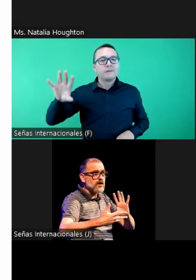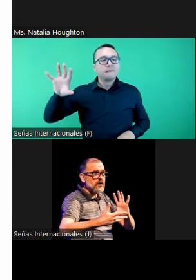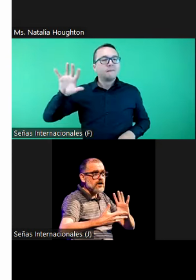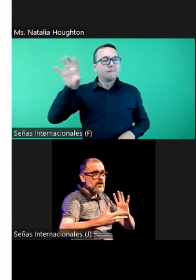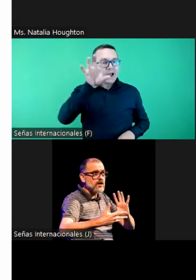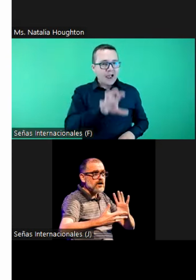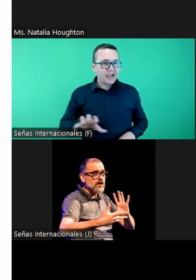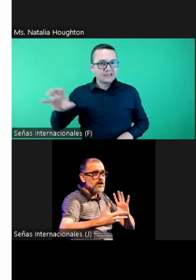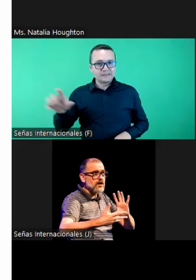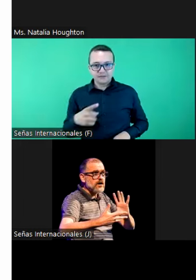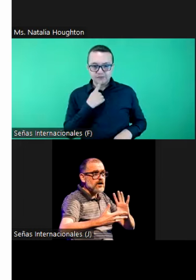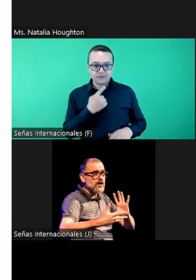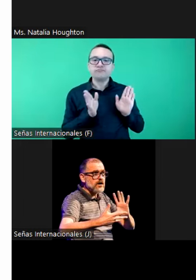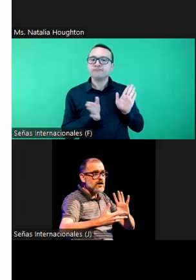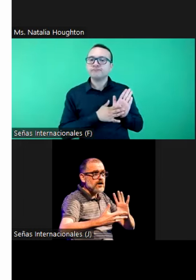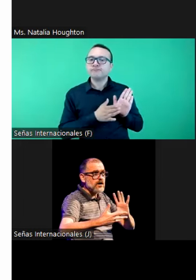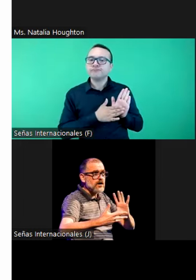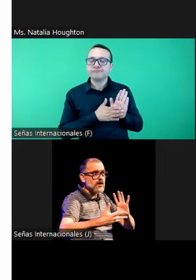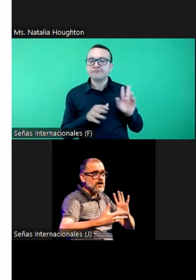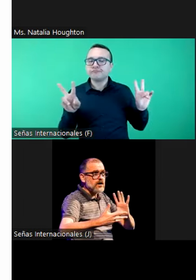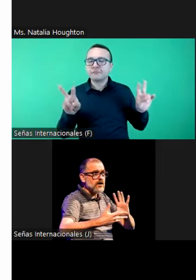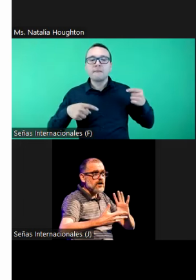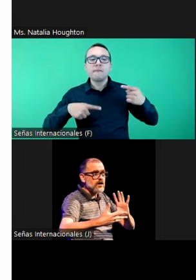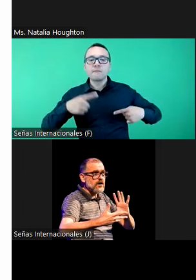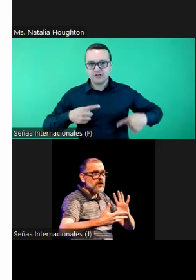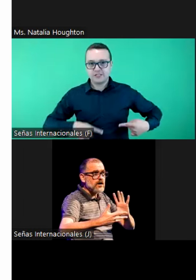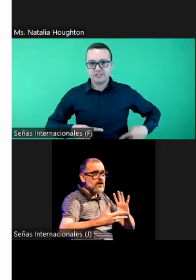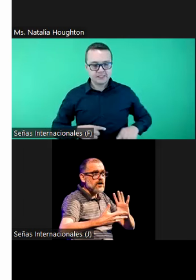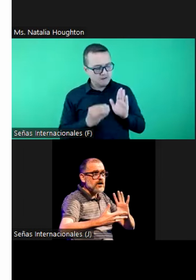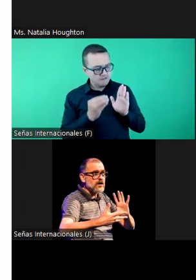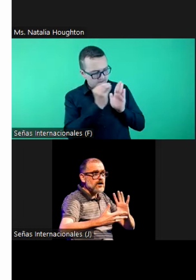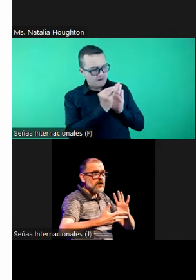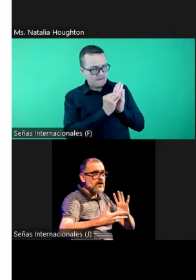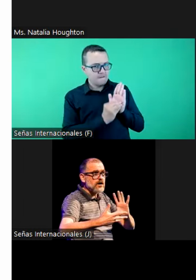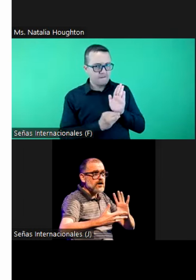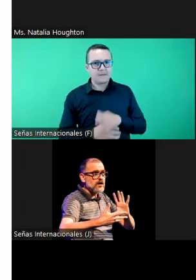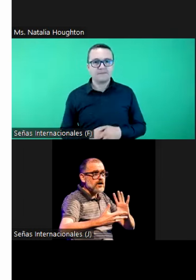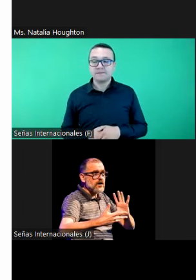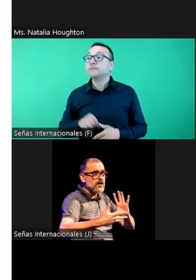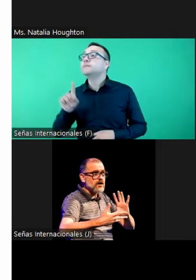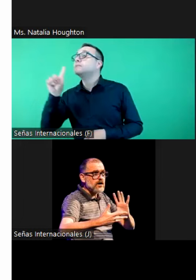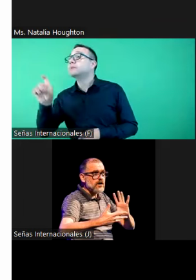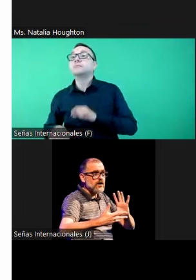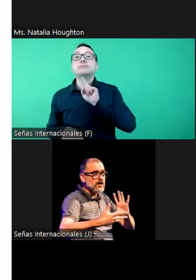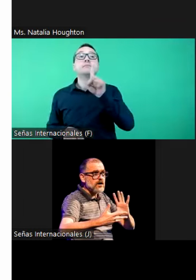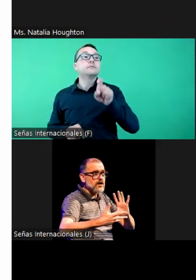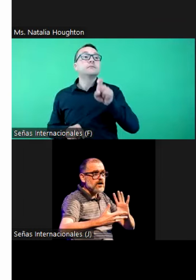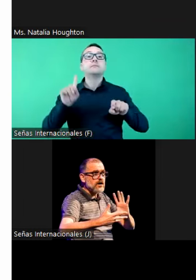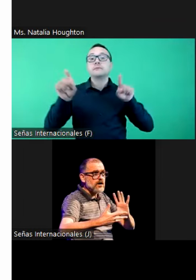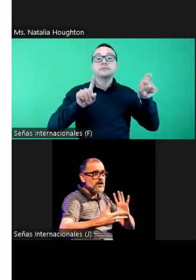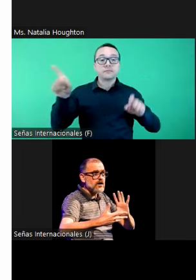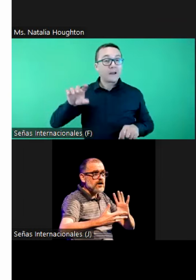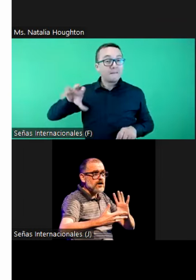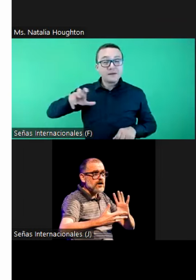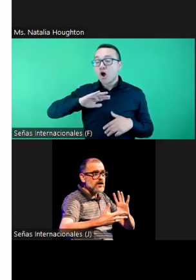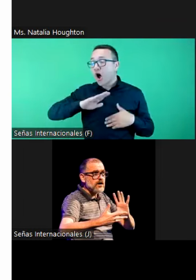have recognized as policy response on behalf of the countries. all countries informed